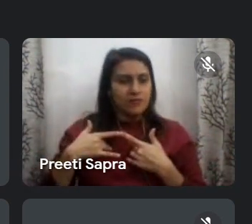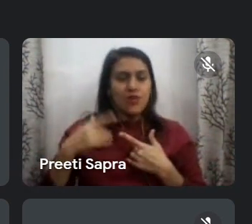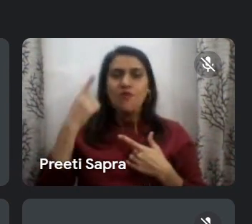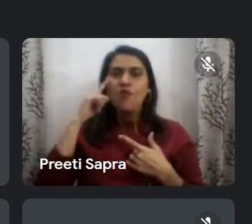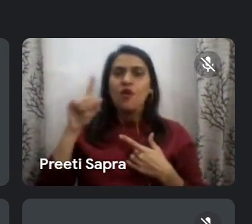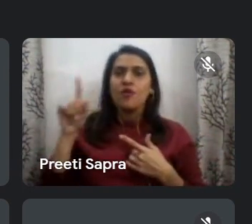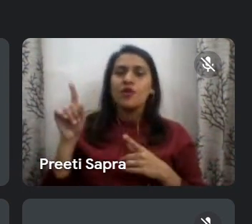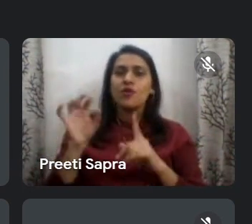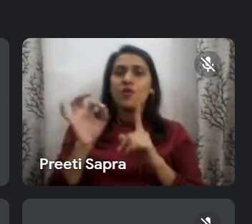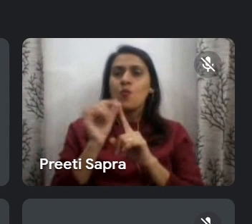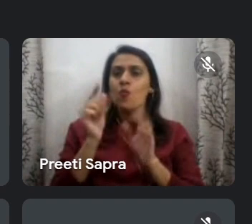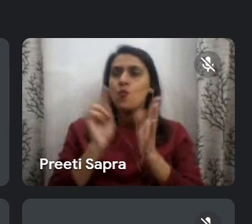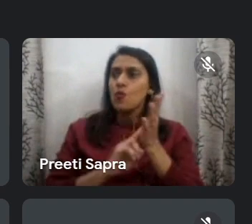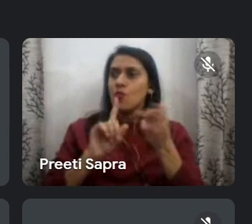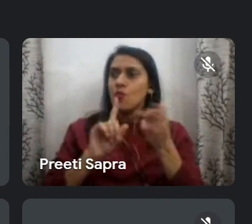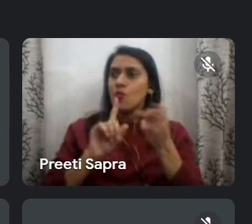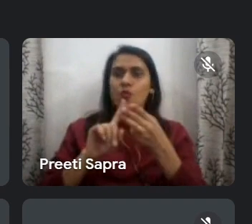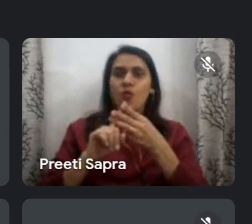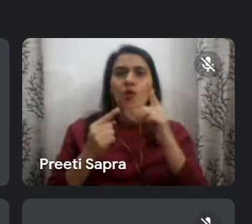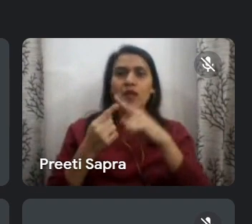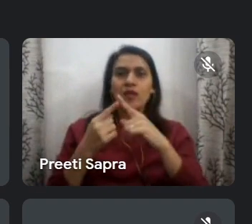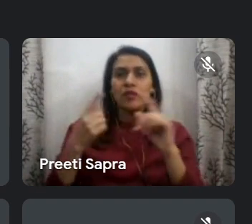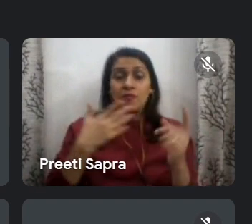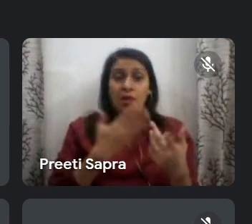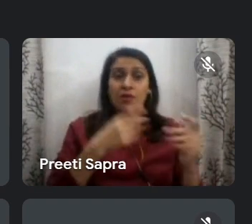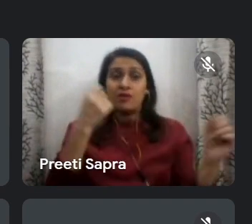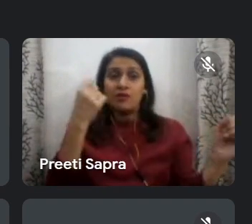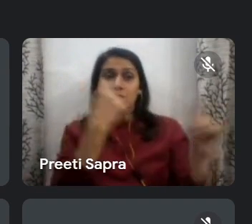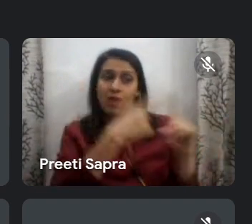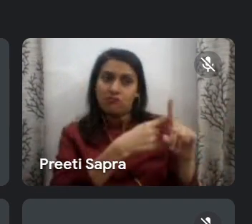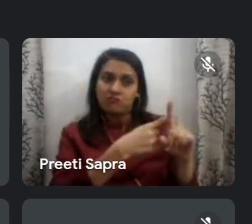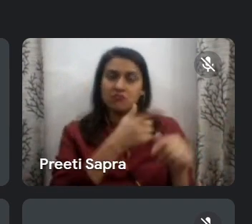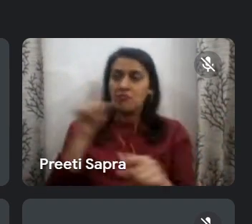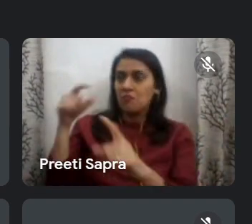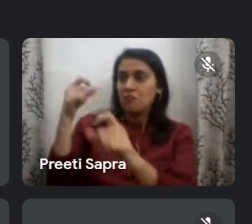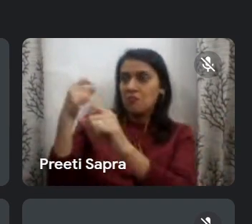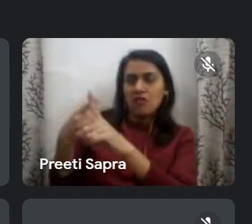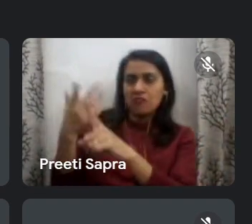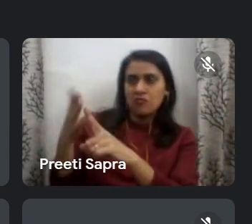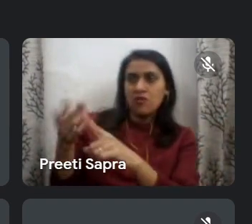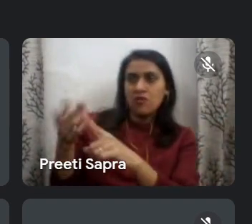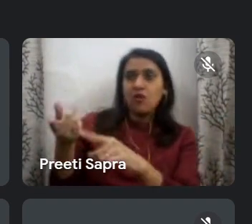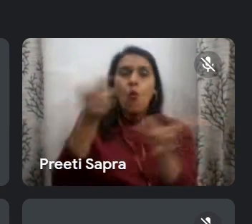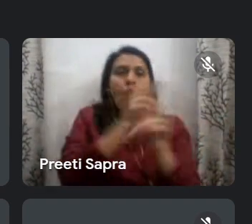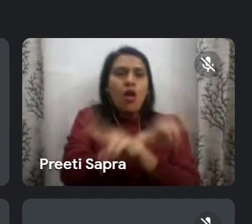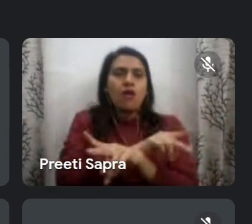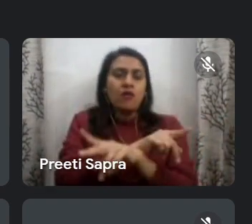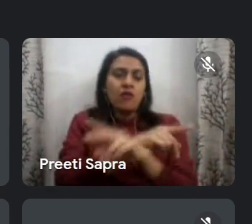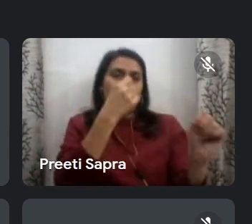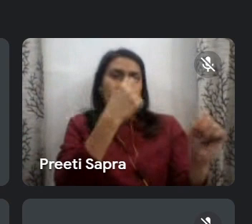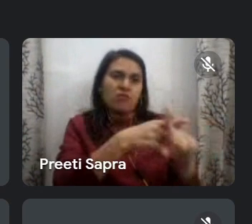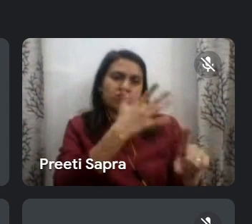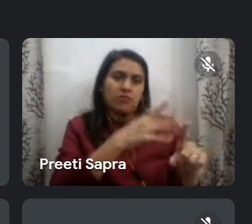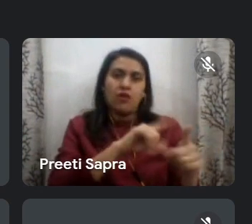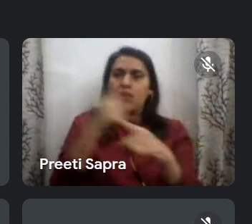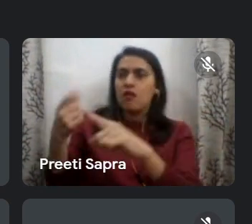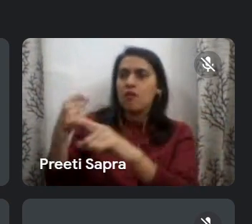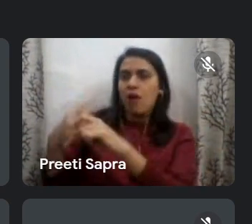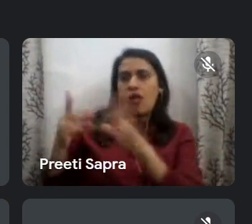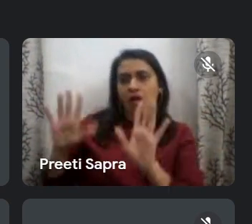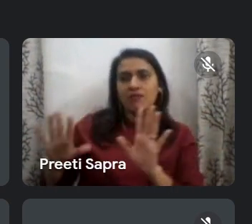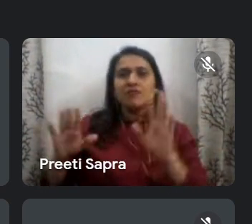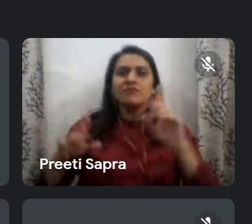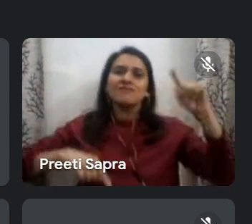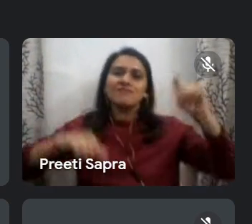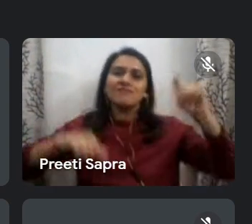or what Puneet may see as right may not be right to Shreya. So in the end, just as how we have that statement